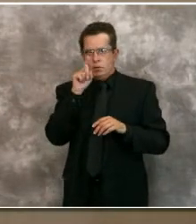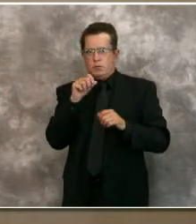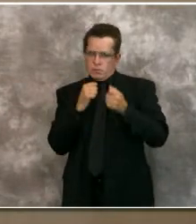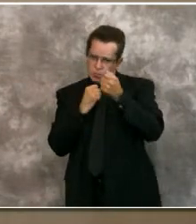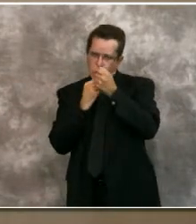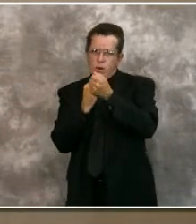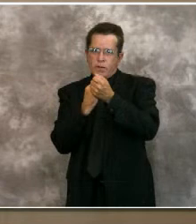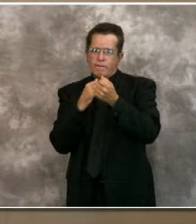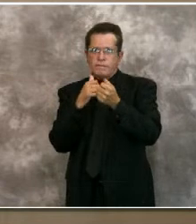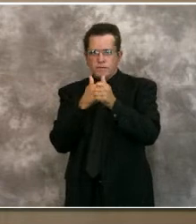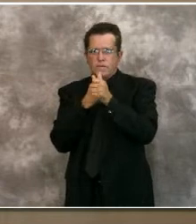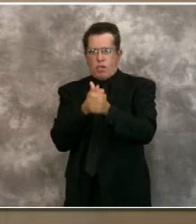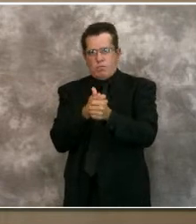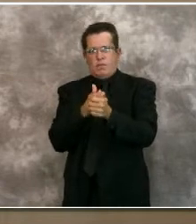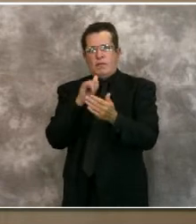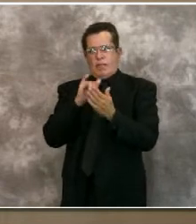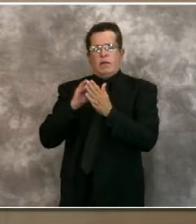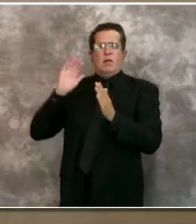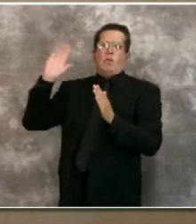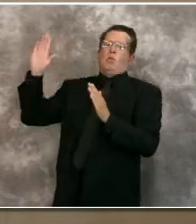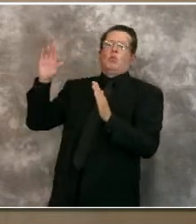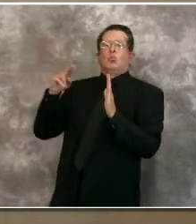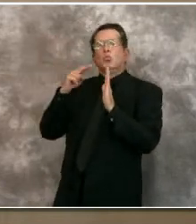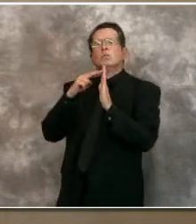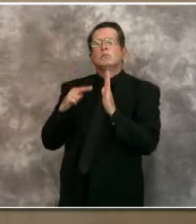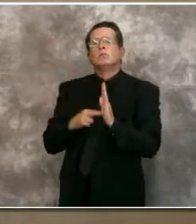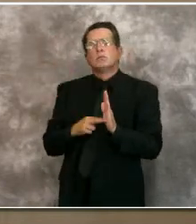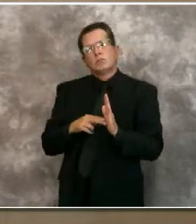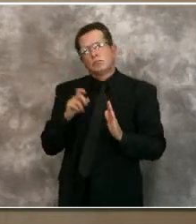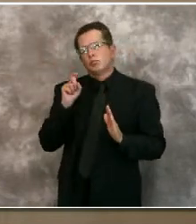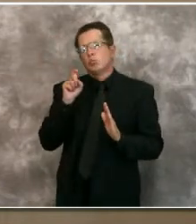support that particular guidance. And